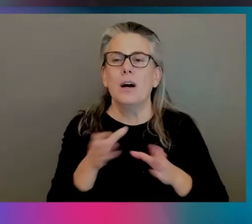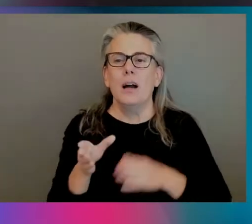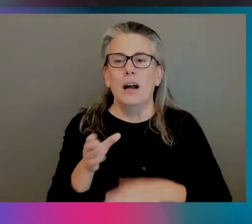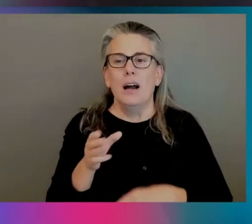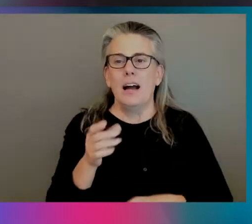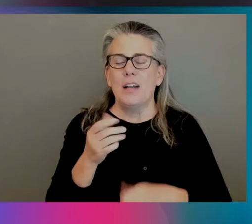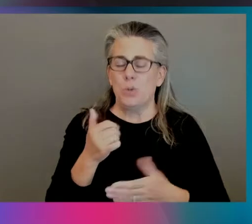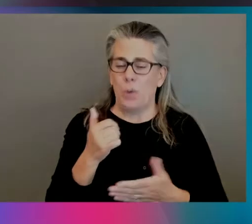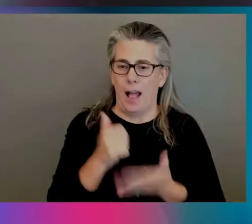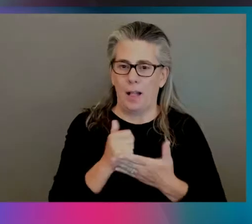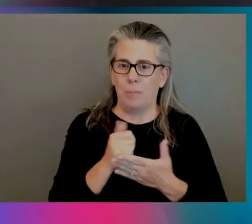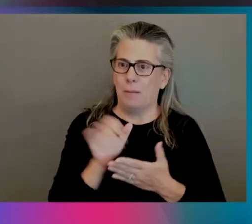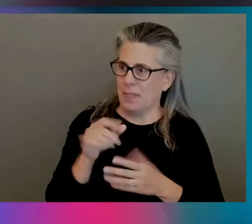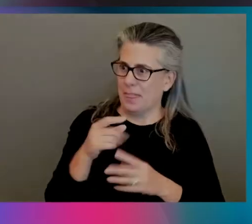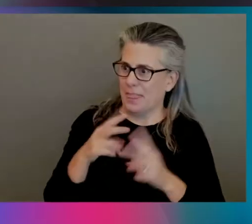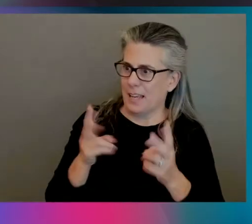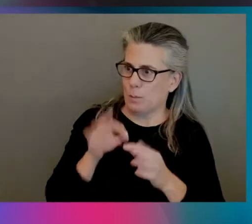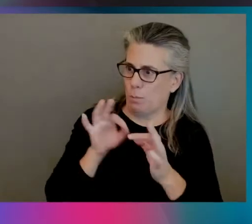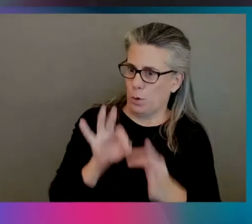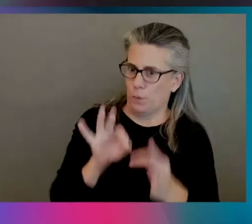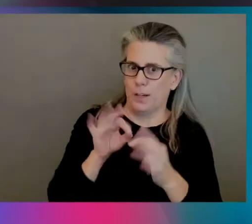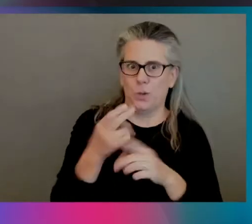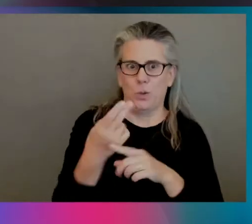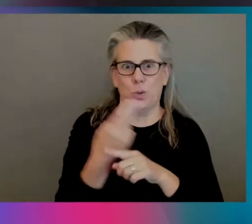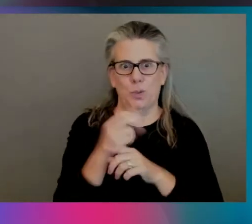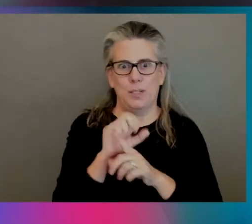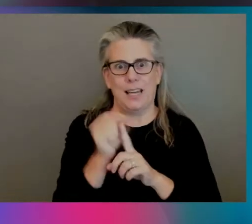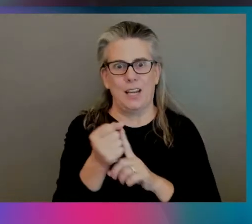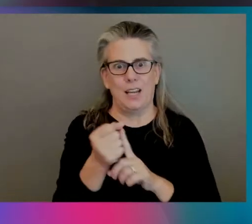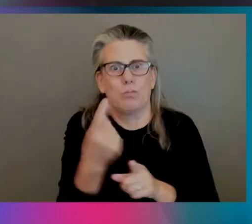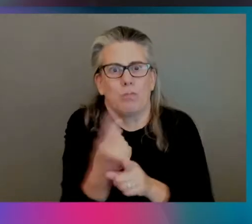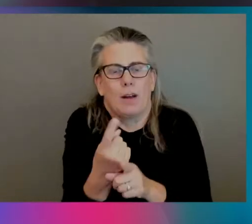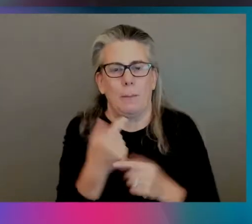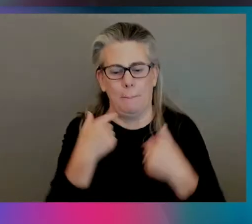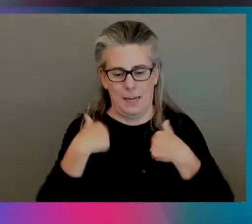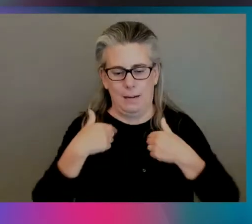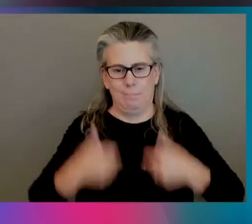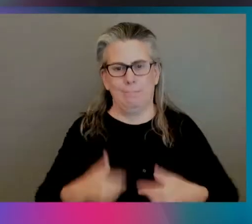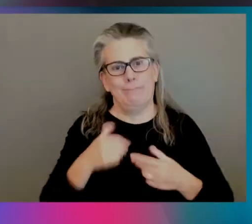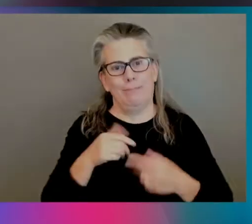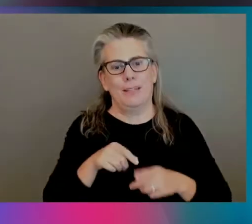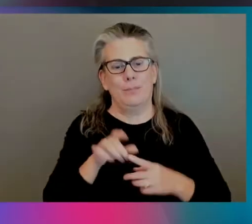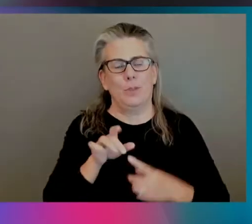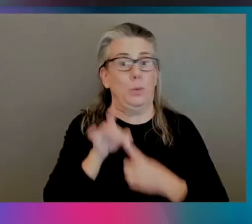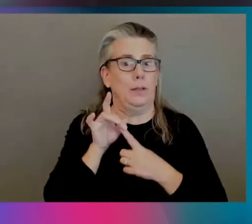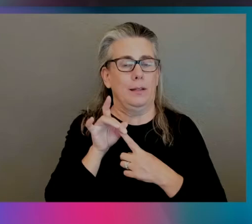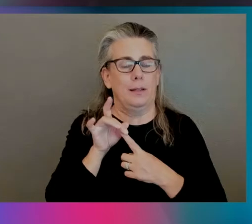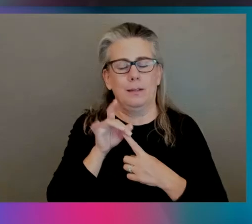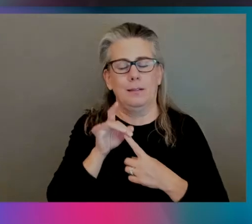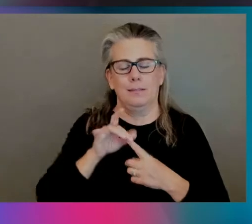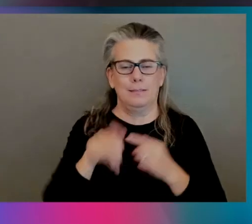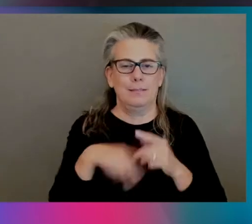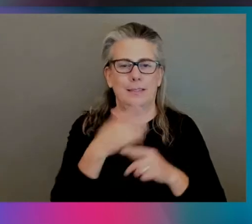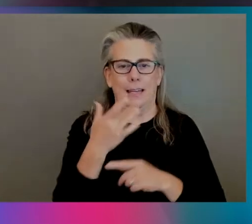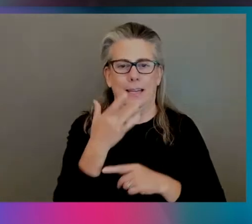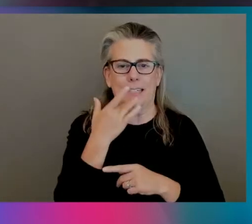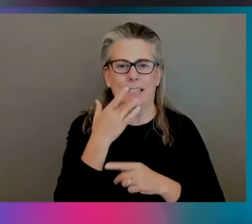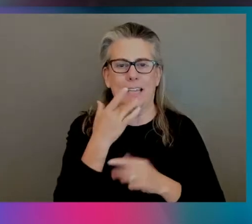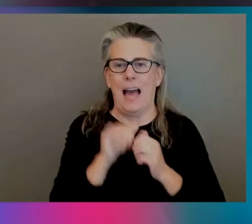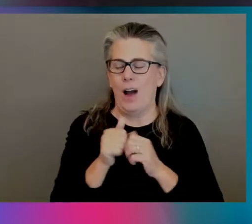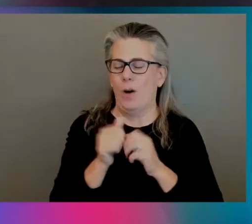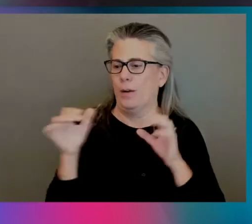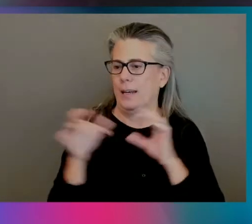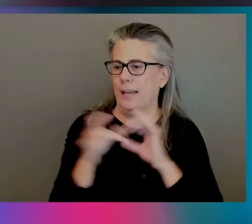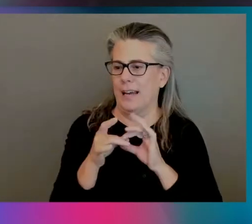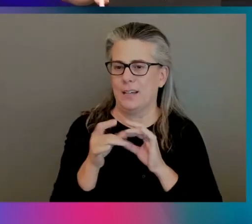to this very specific, area that I enjoy, right? But with no human intervention needed. Yep. So yeah, we can talk